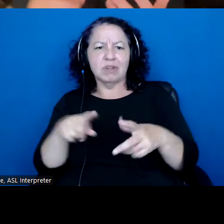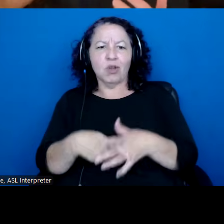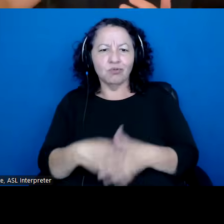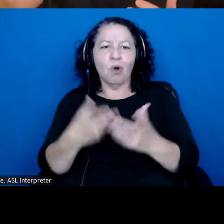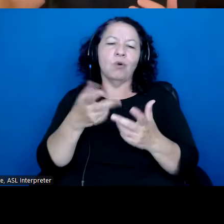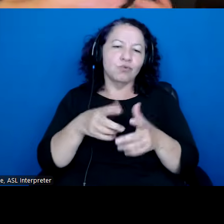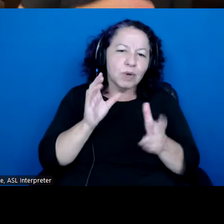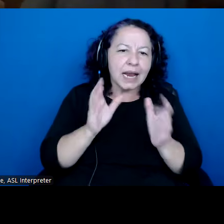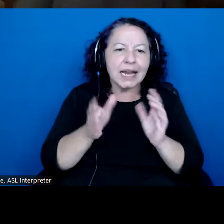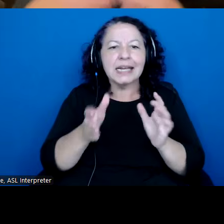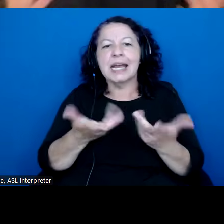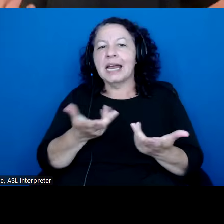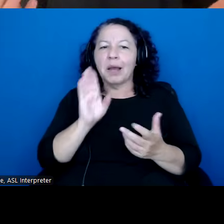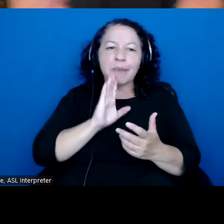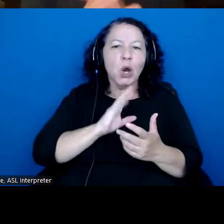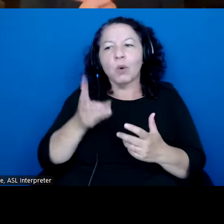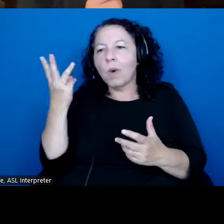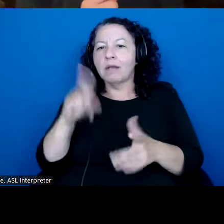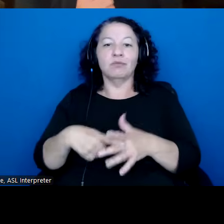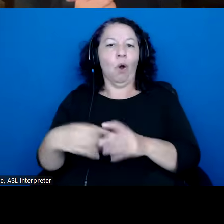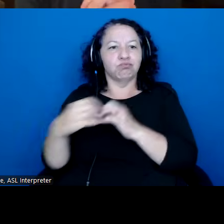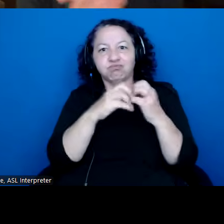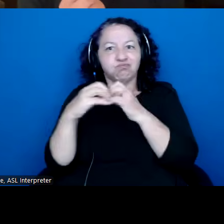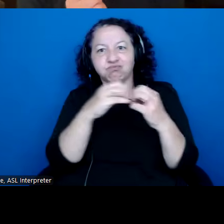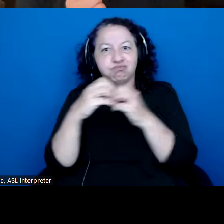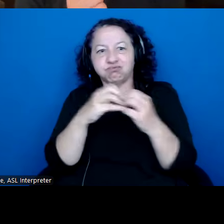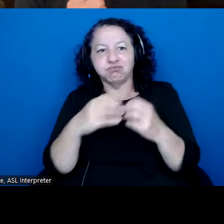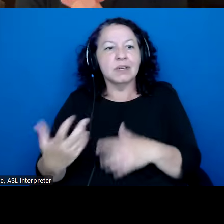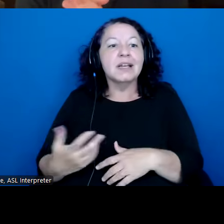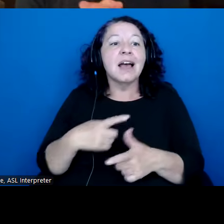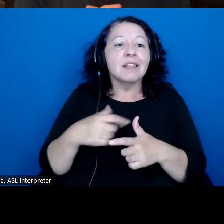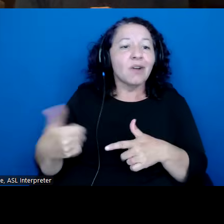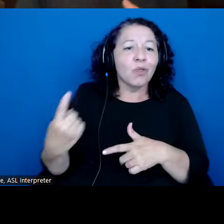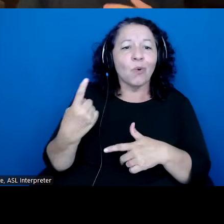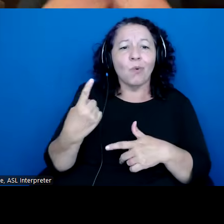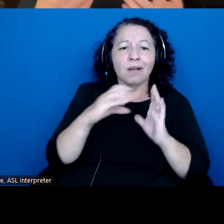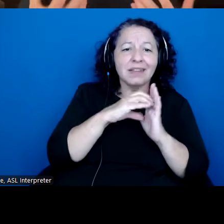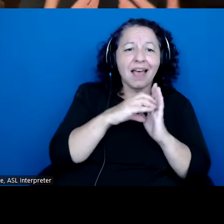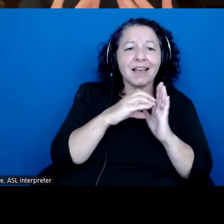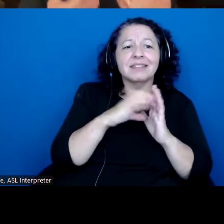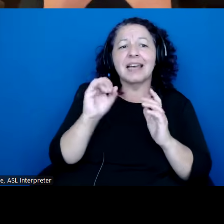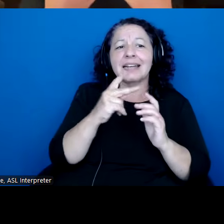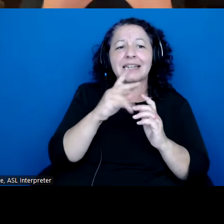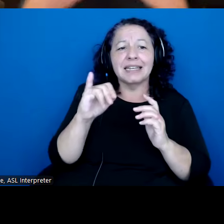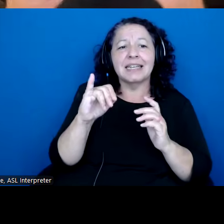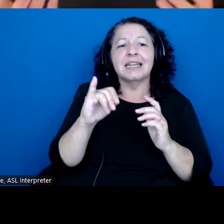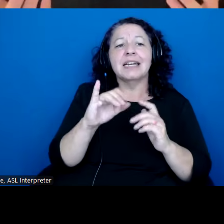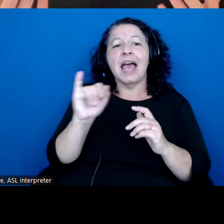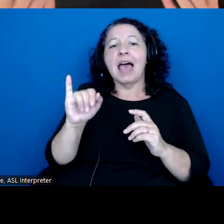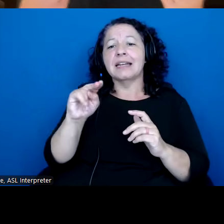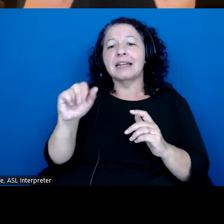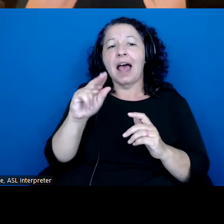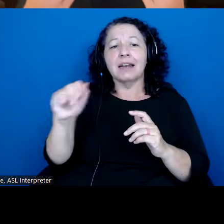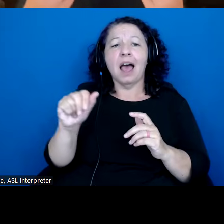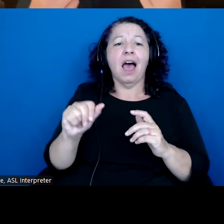debate. We have other texts like this one about the gods Inanna and Enki, where we have Inanna basically getting all dressed